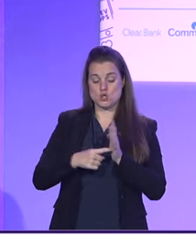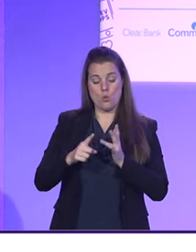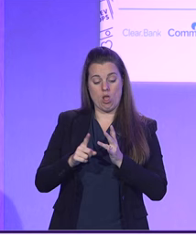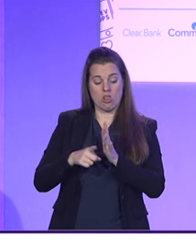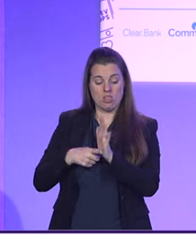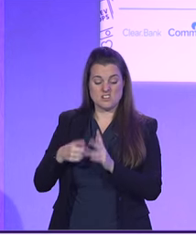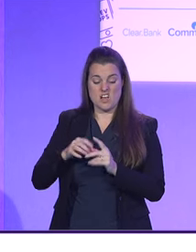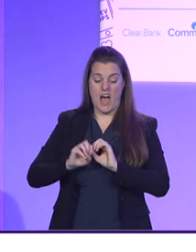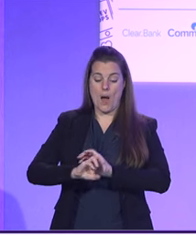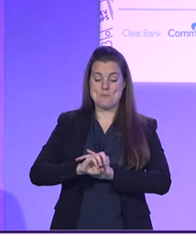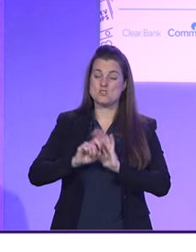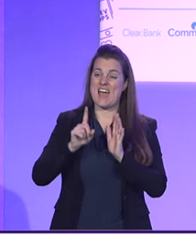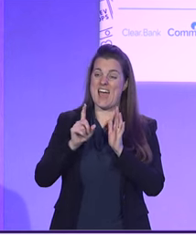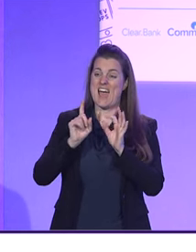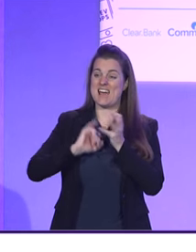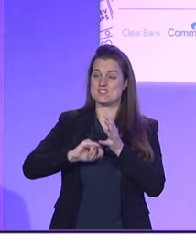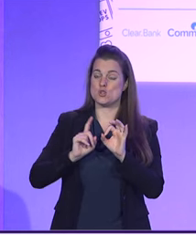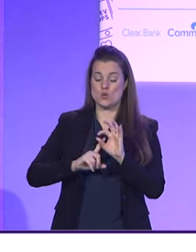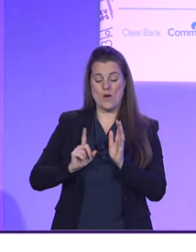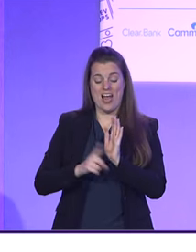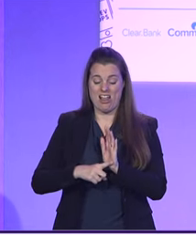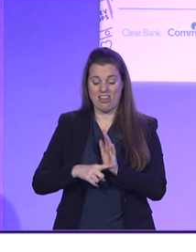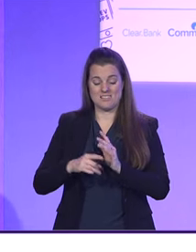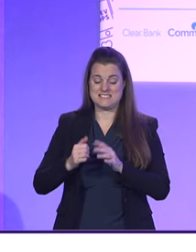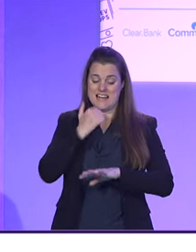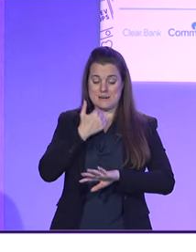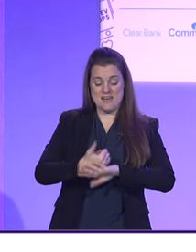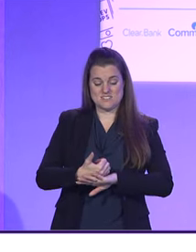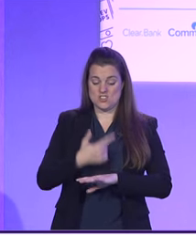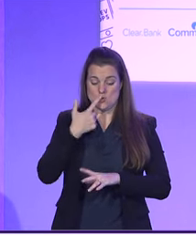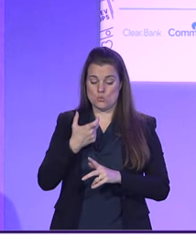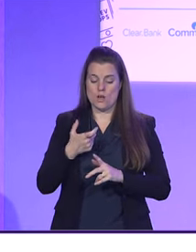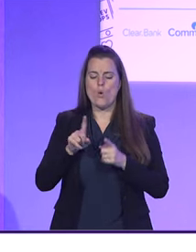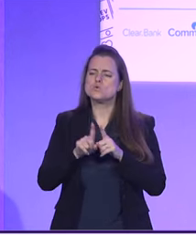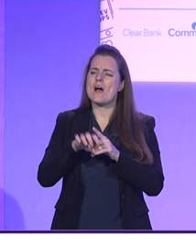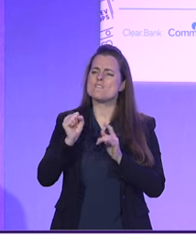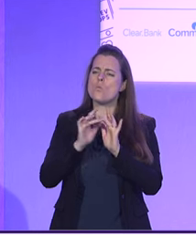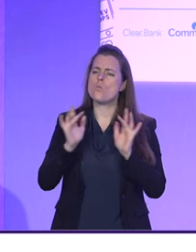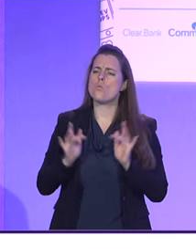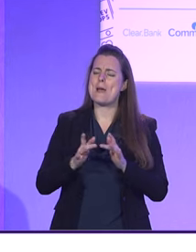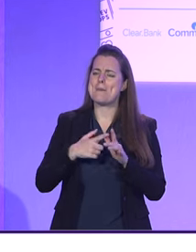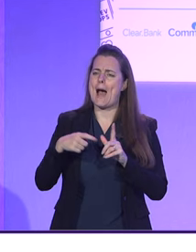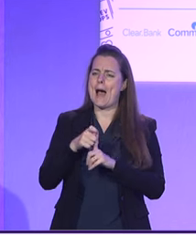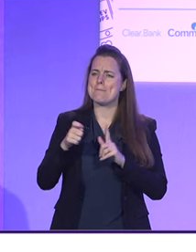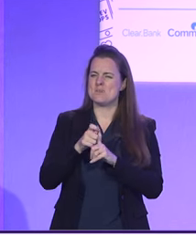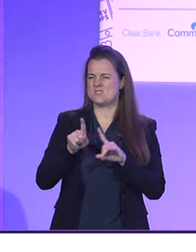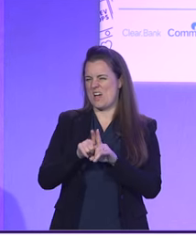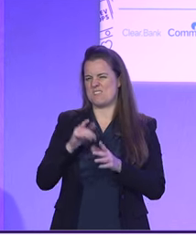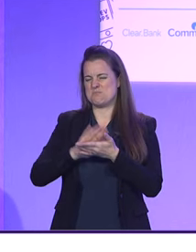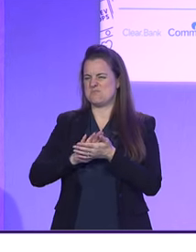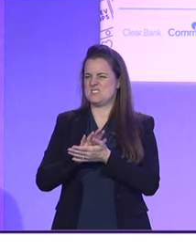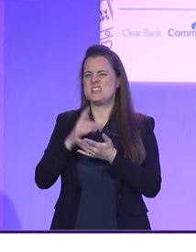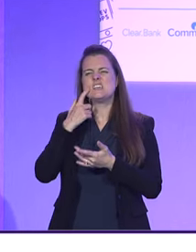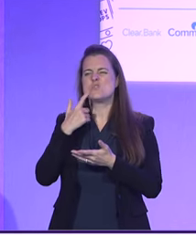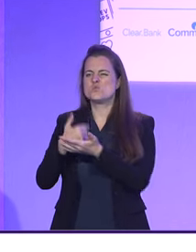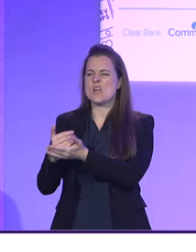you can then use with whatever tooling you want. You can green data. And it also has a web application to make it easier to share with people.